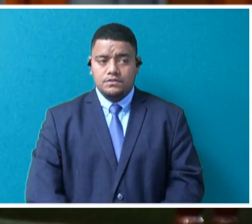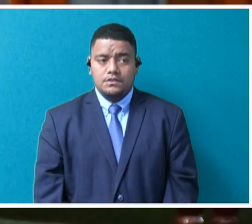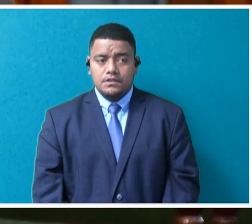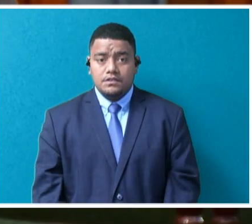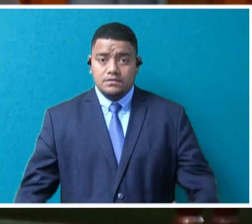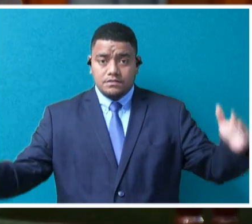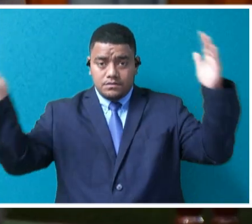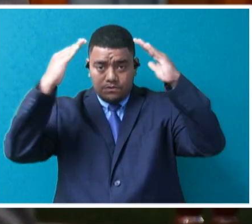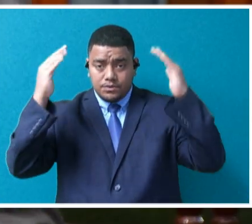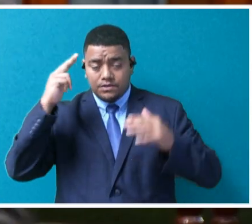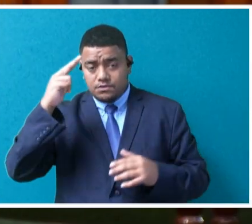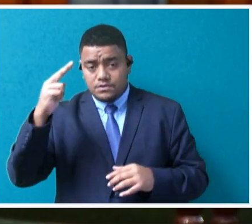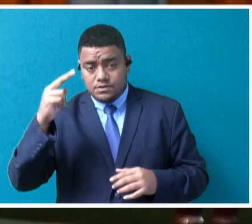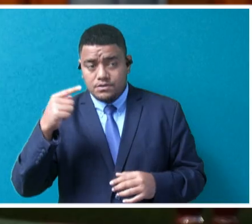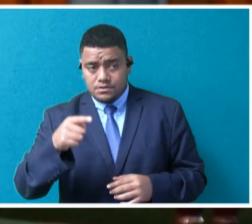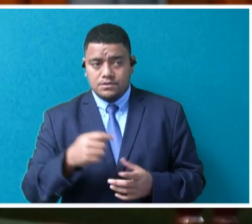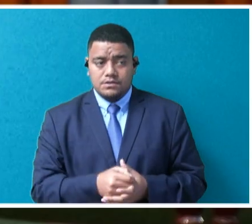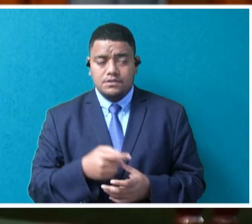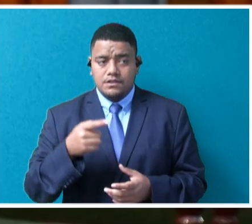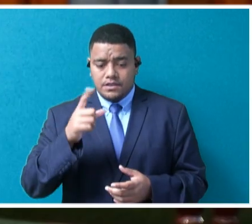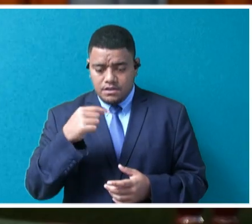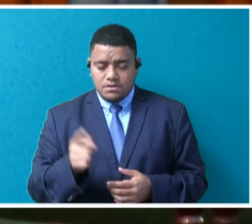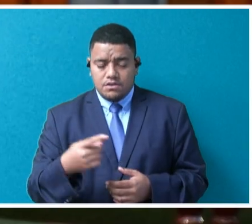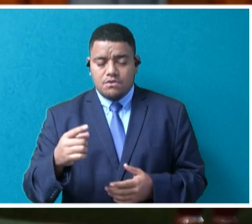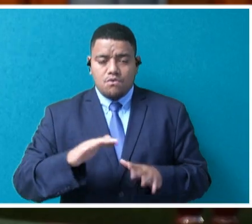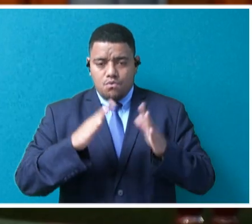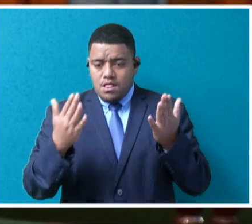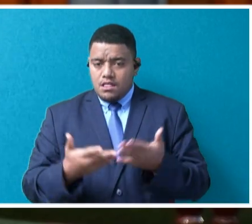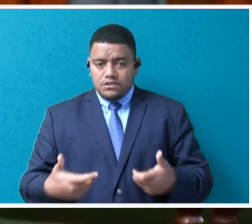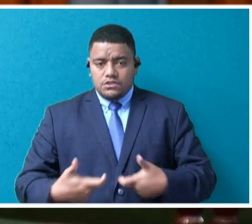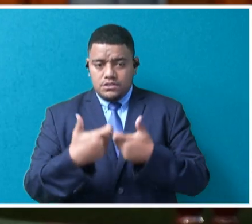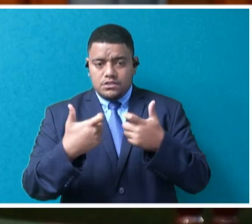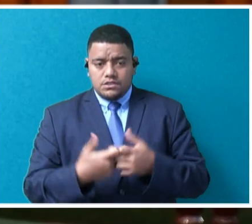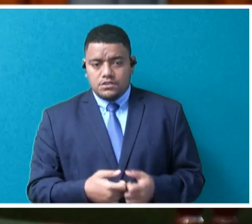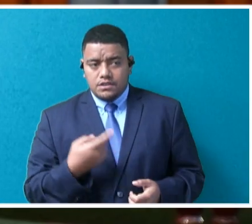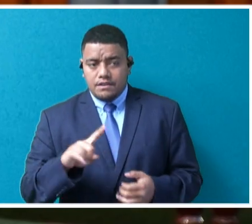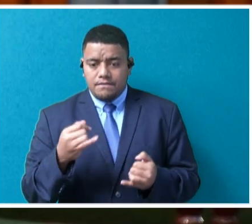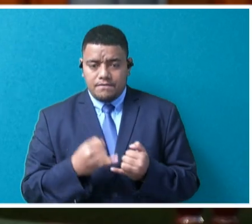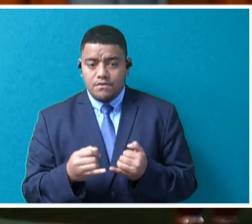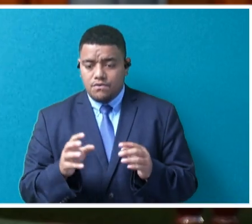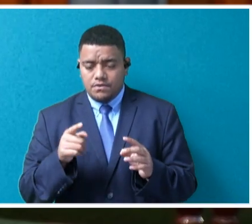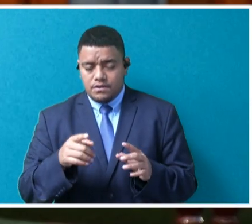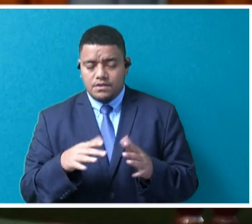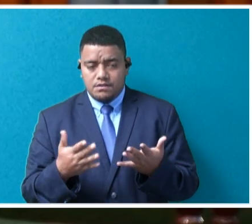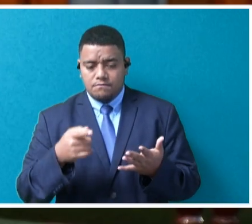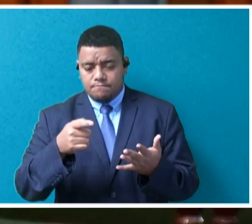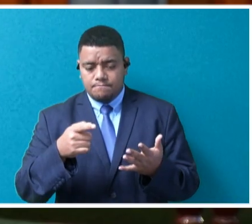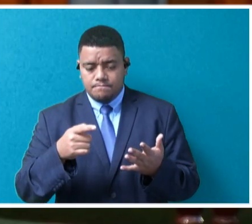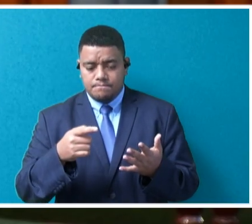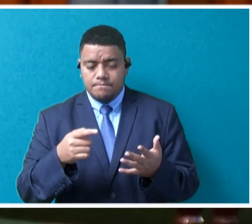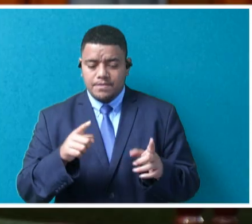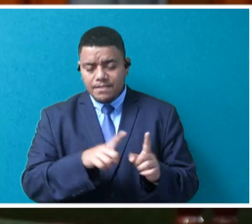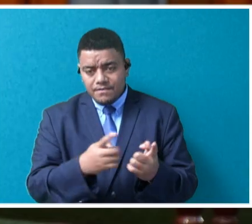Mr. Speaker, sir, the teachers' retention remain a global challenge, and Fiji is no exception given the increasing